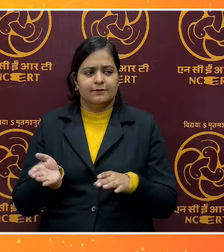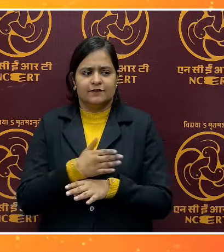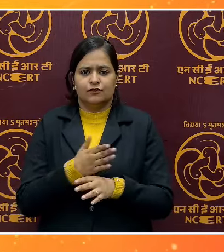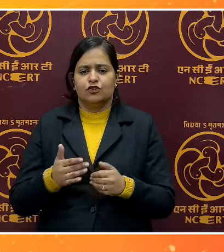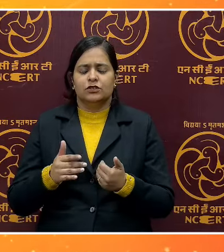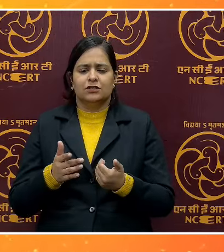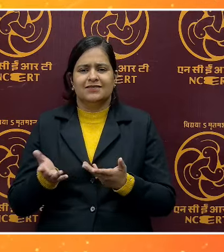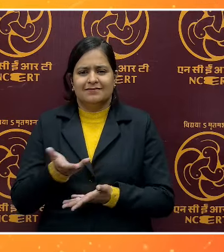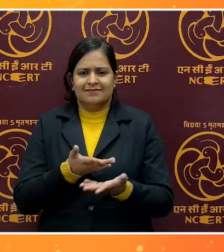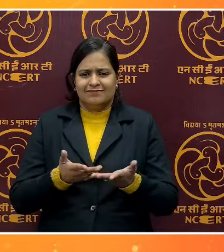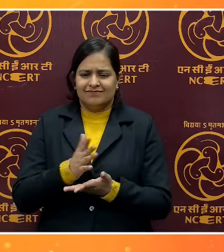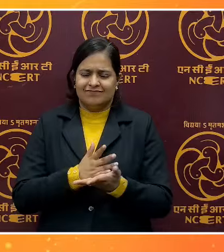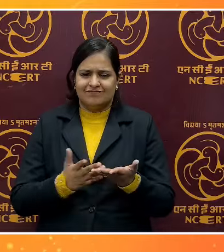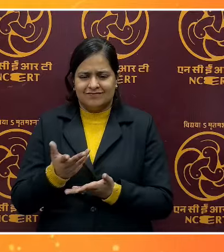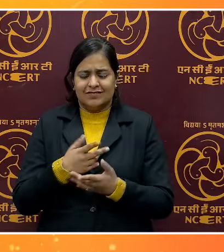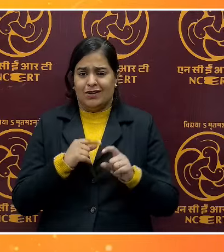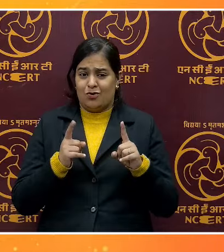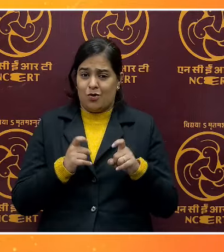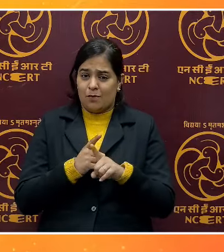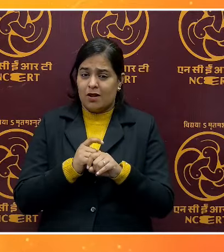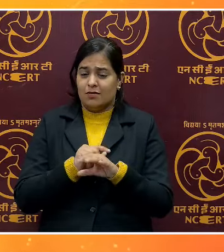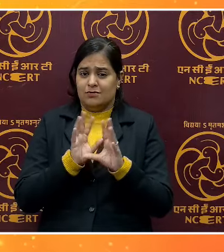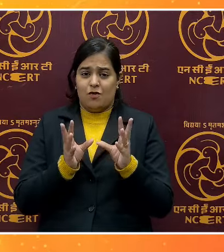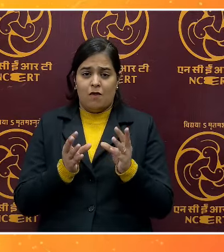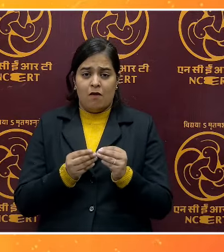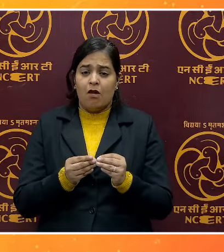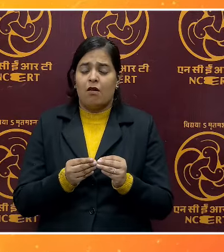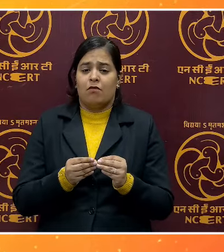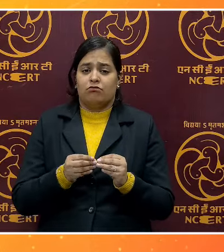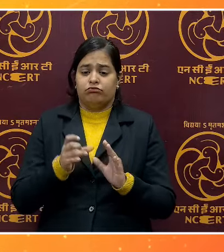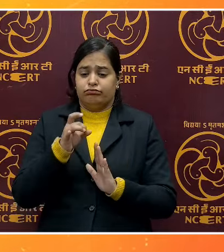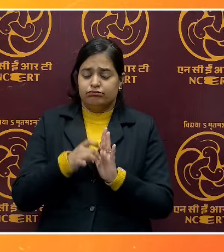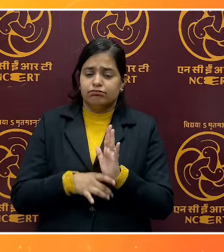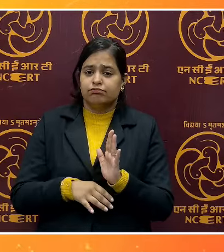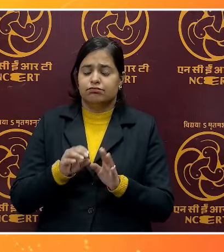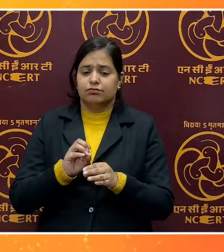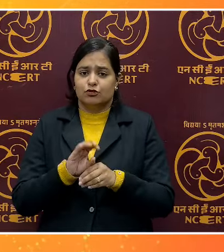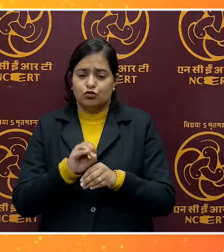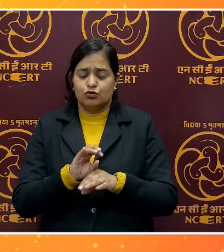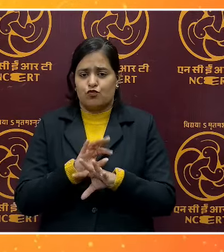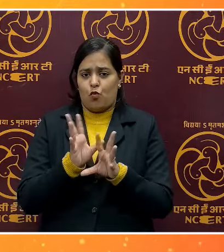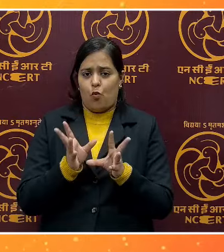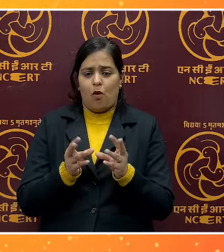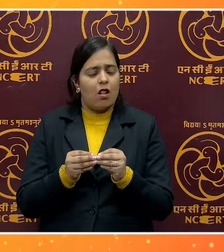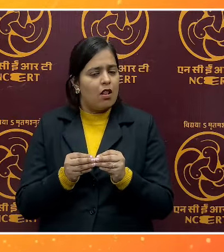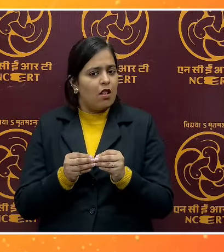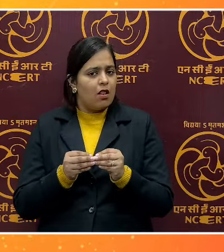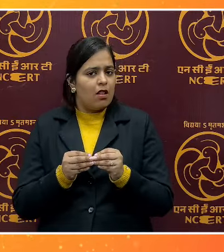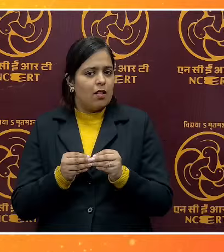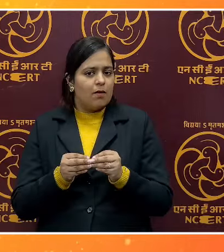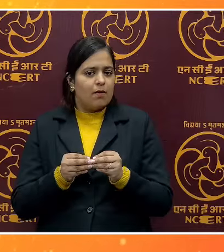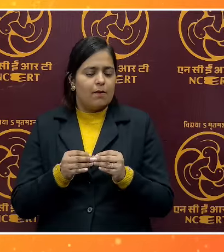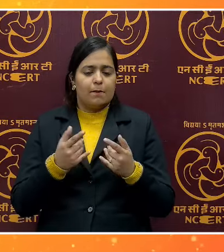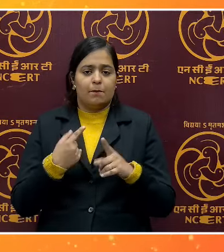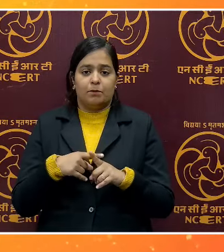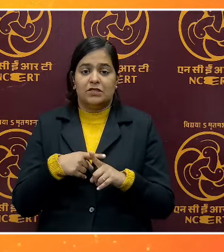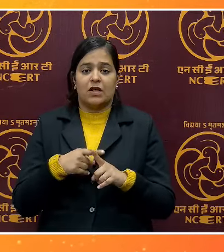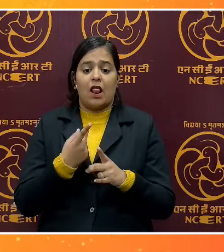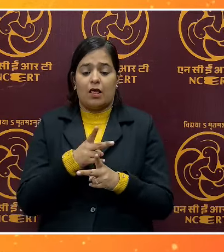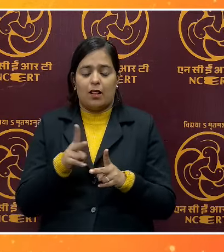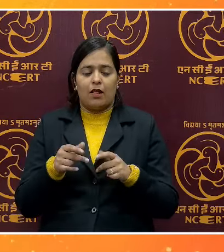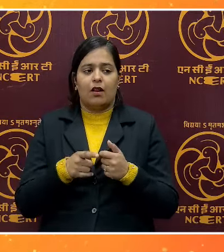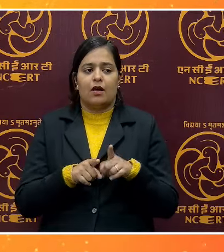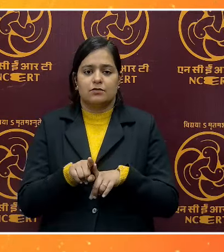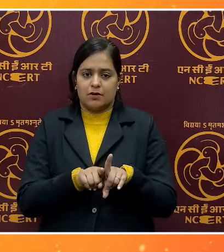about coordination complex, we have taken kind of introduction, we have discussed about different